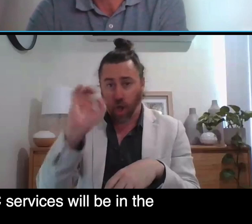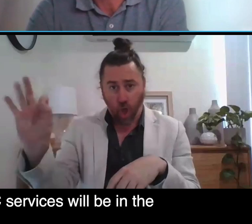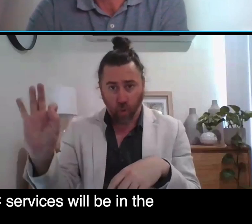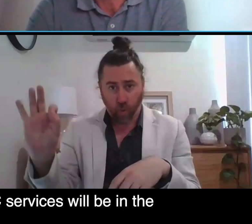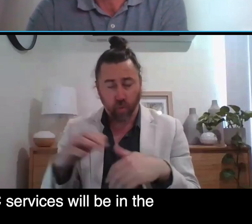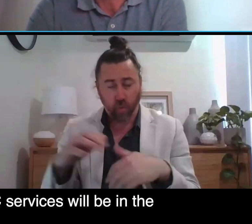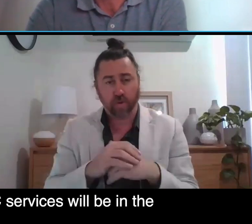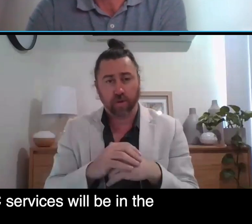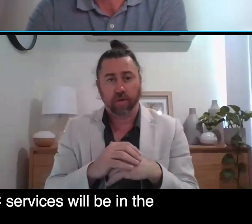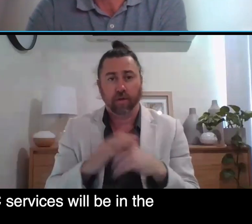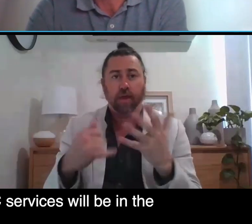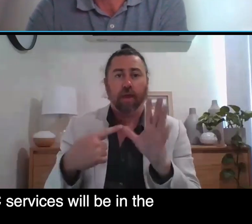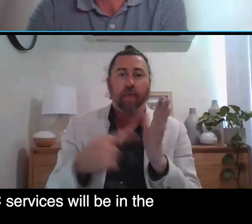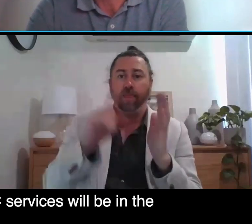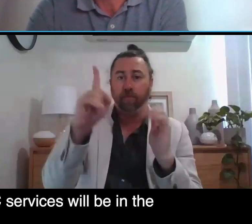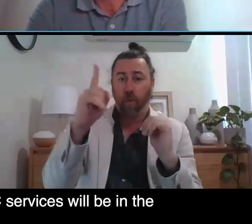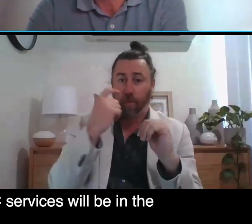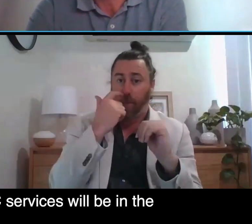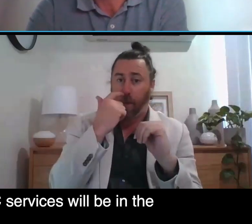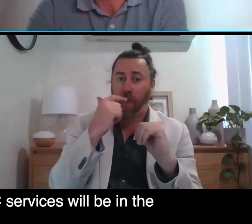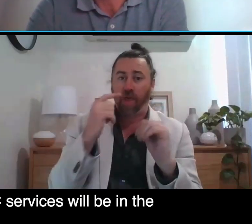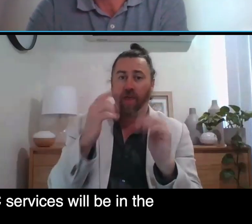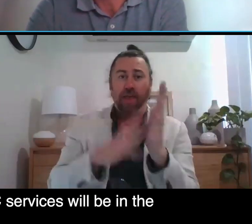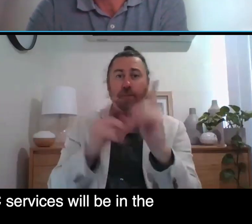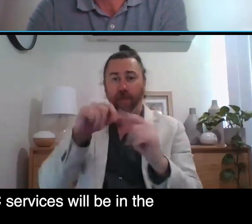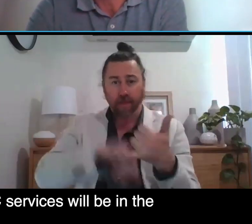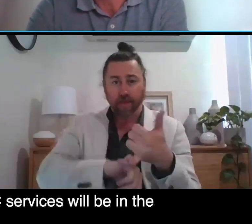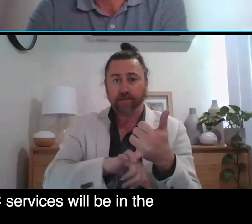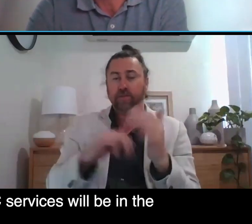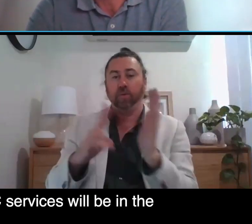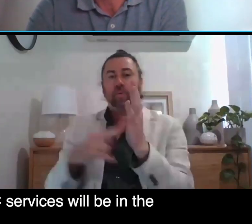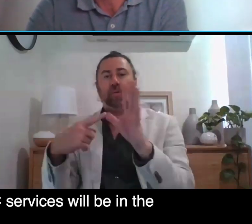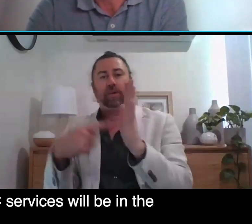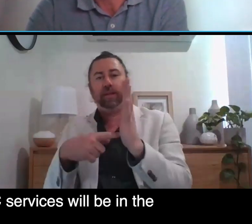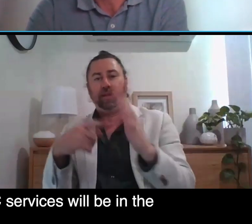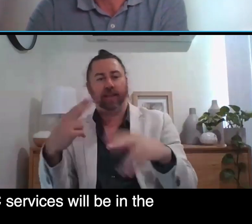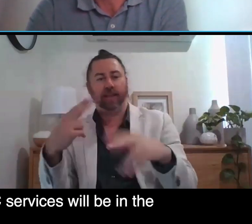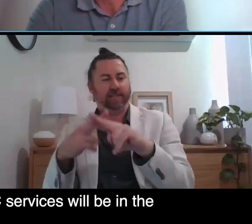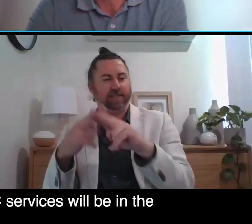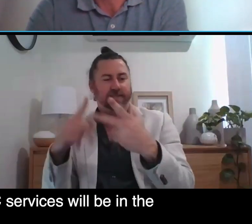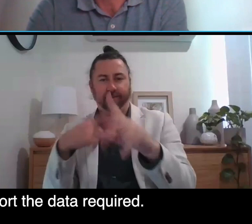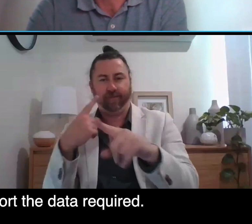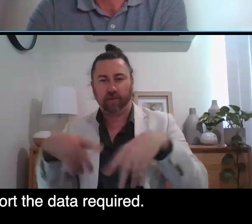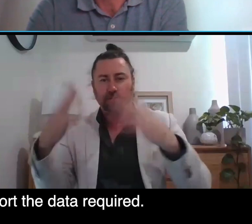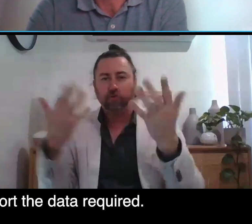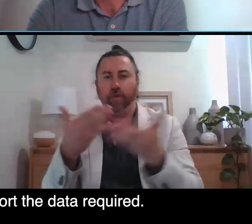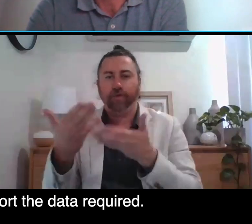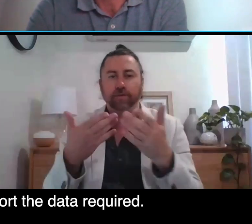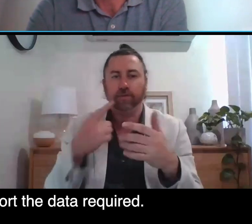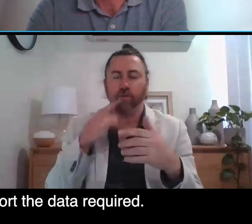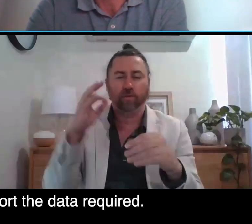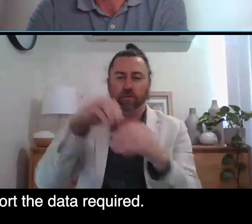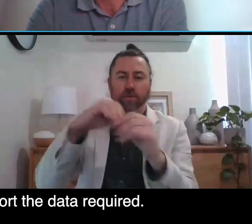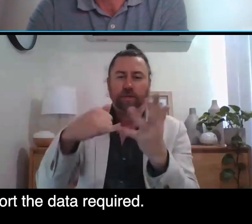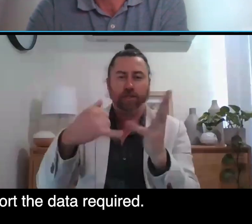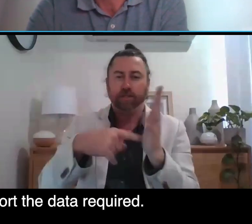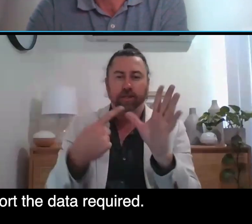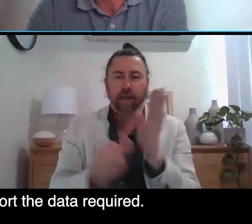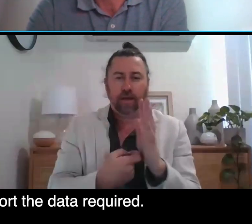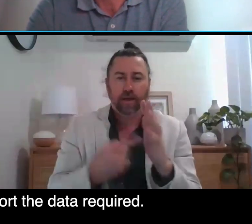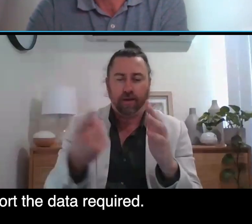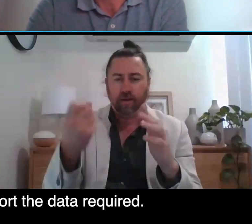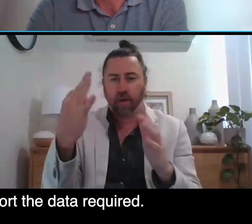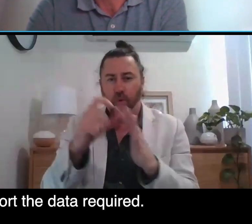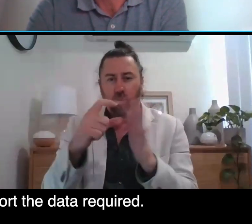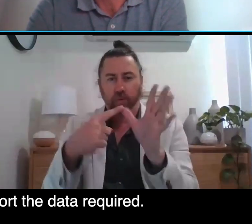no. Currently, neither NPS or NATIVAC services will be in the star ratings because they don't report the